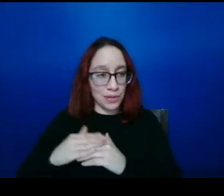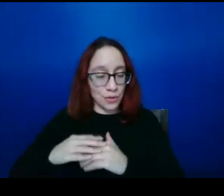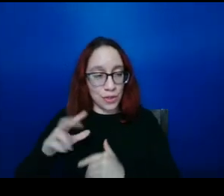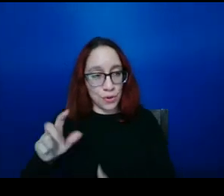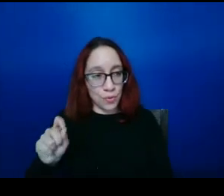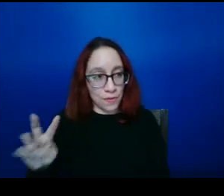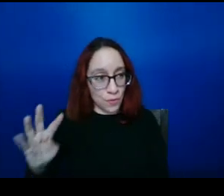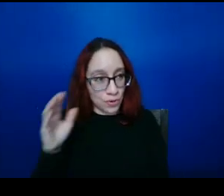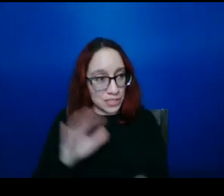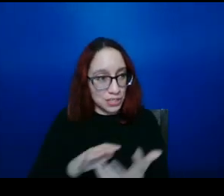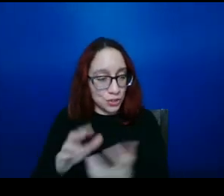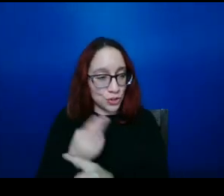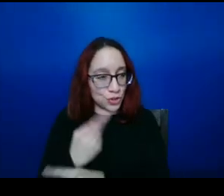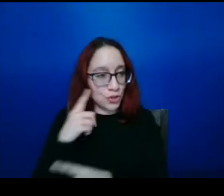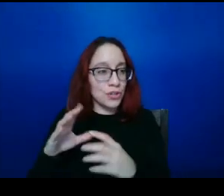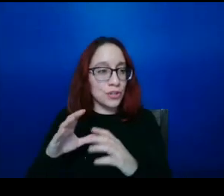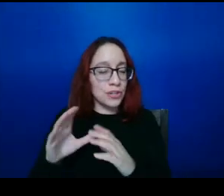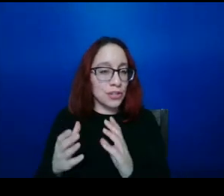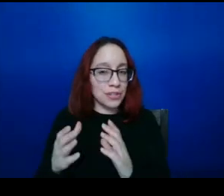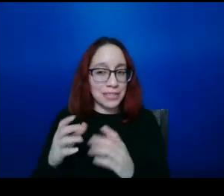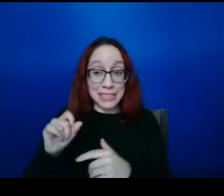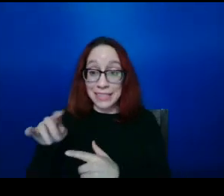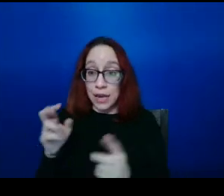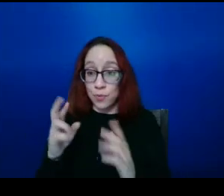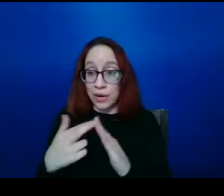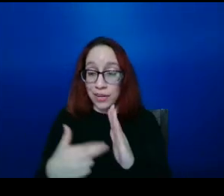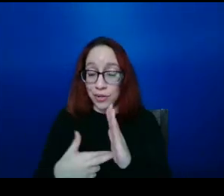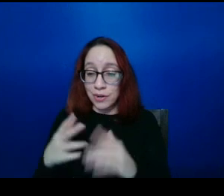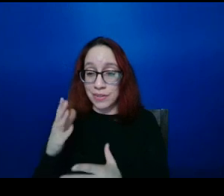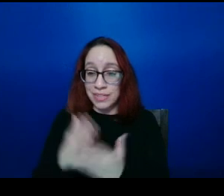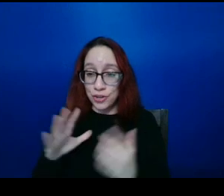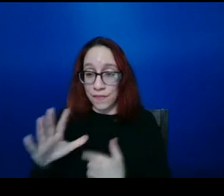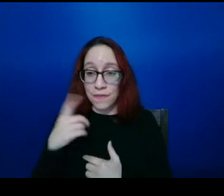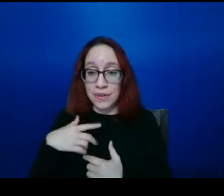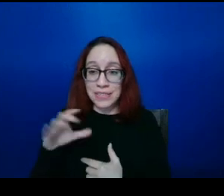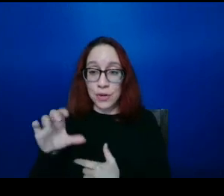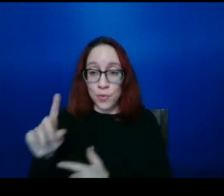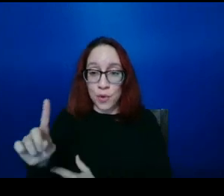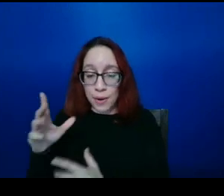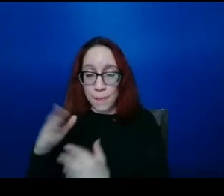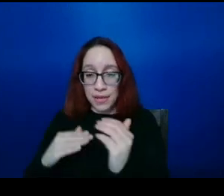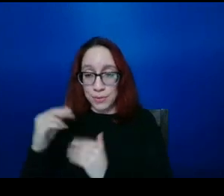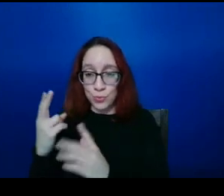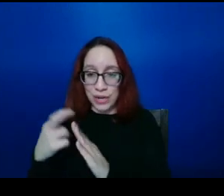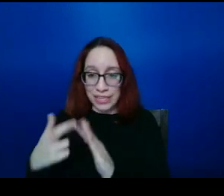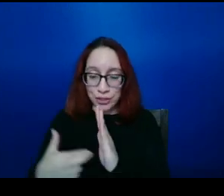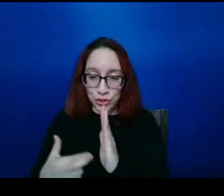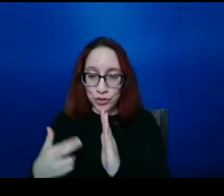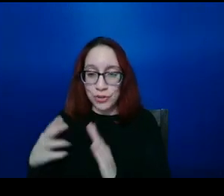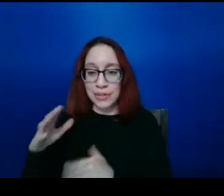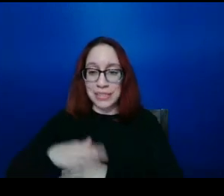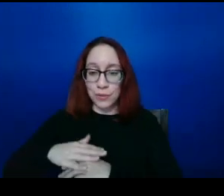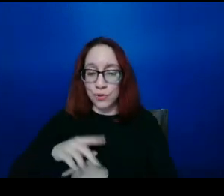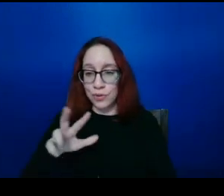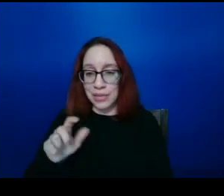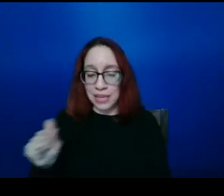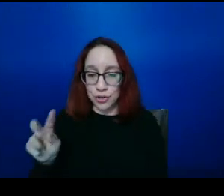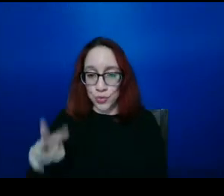3-4, Mixed-Use Urban Buildings and Site Regulations, and Section 5, C1, Building and Site Regulations, Table